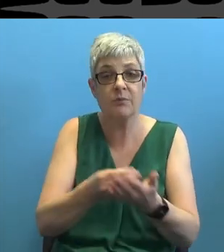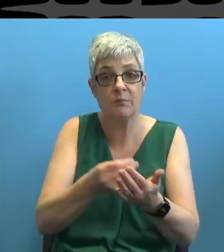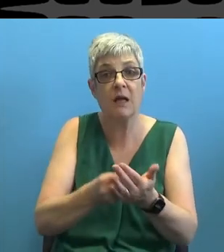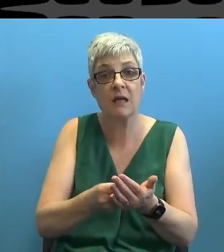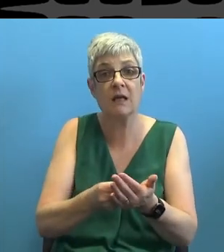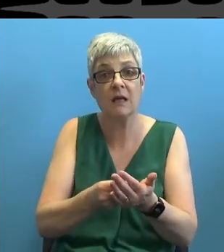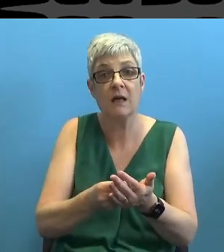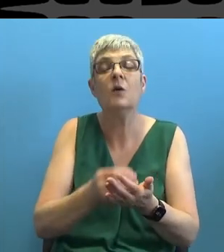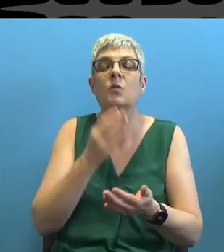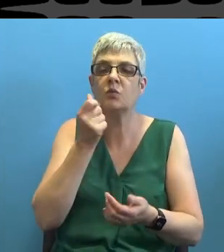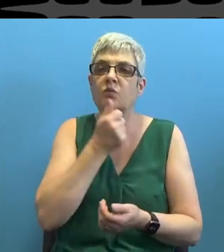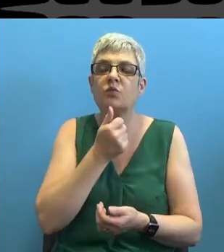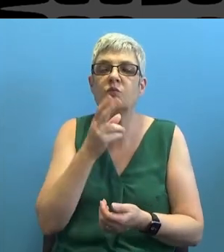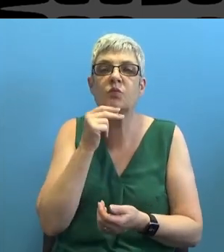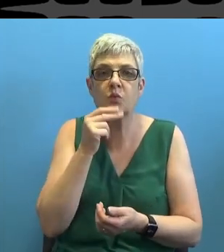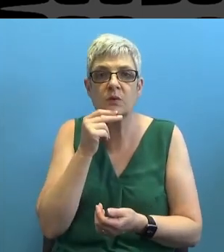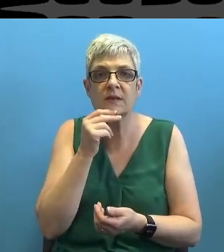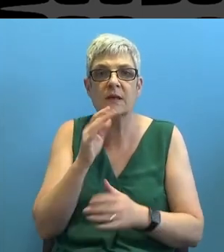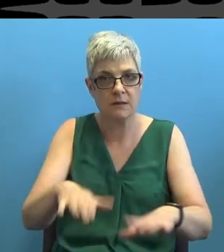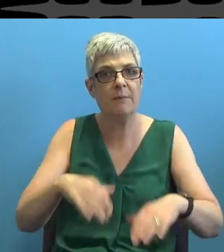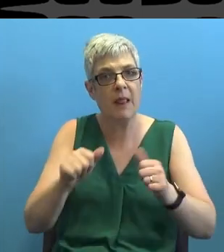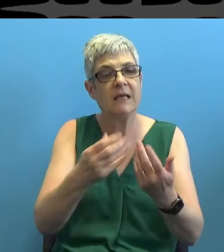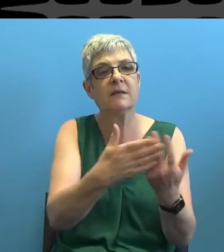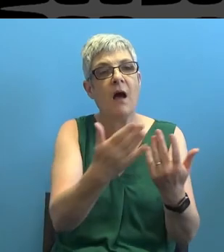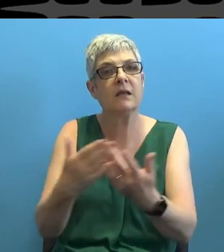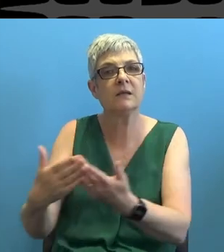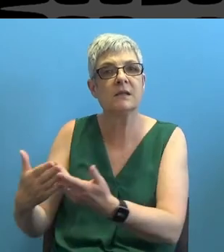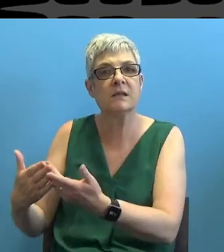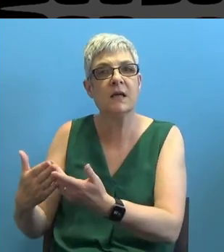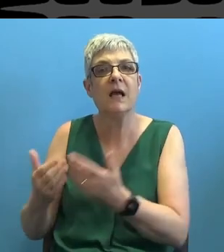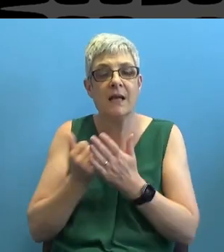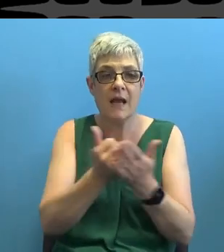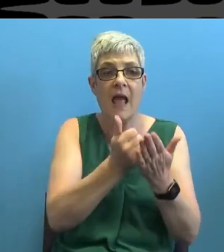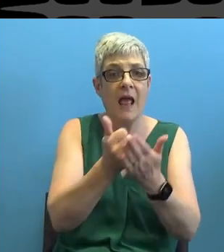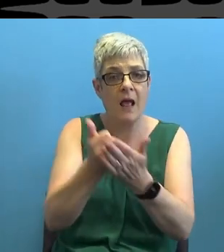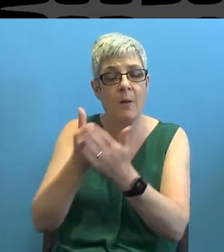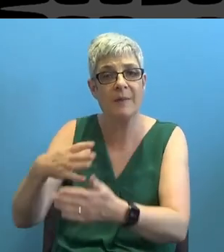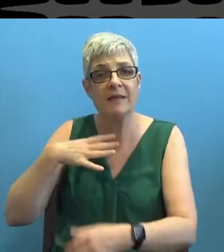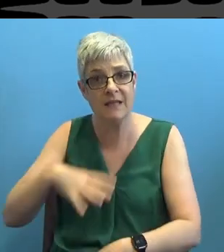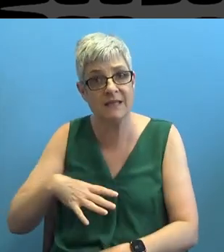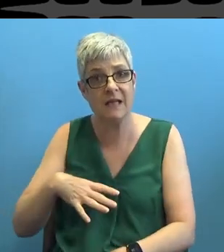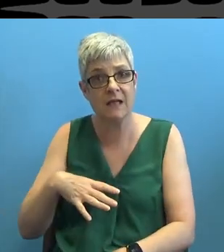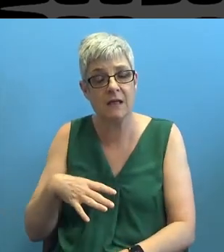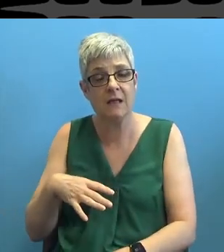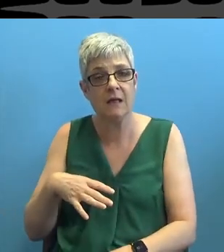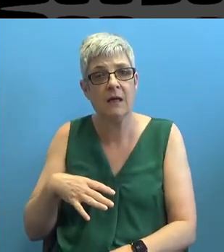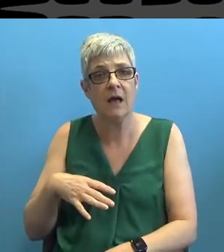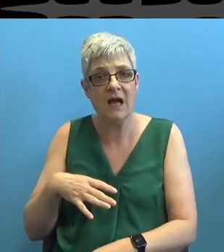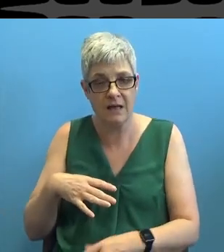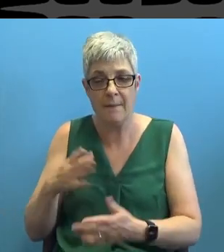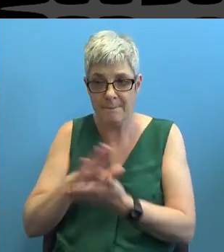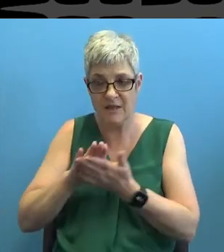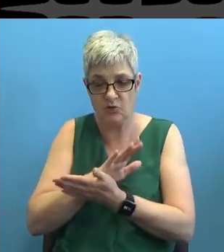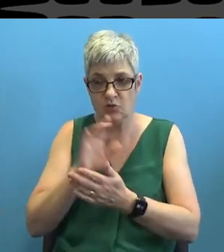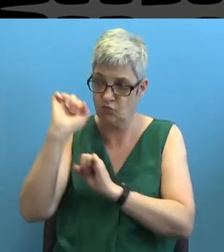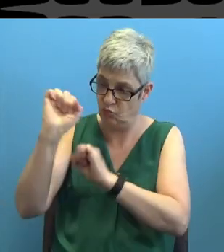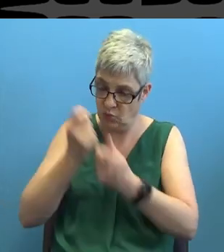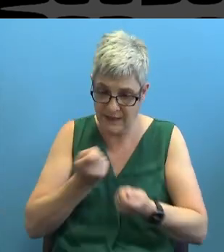bring will be used to bless others and be used to help those in need, and so help usher in your